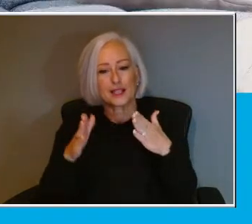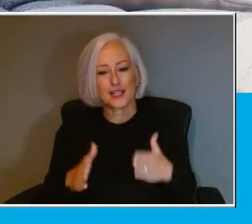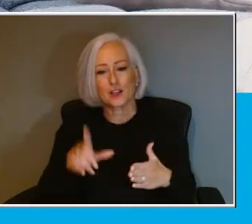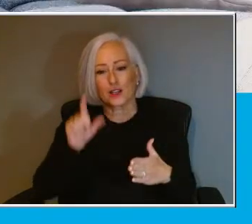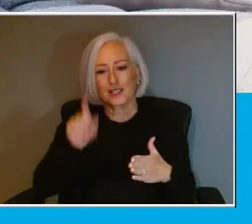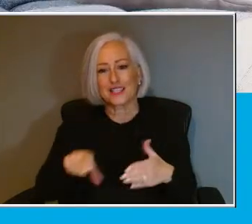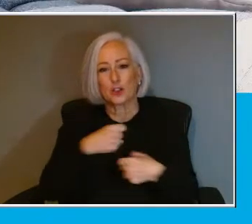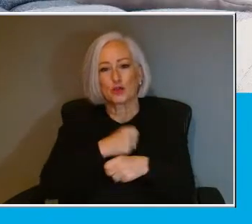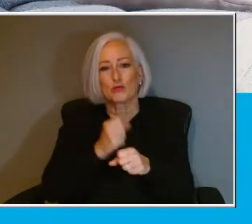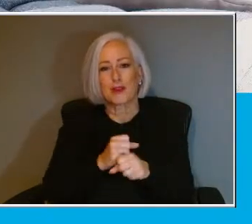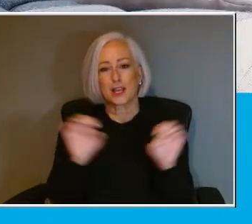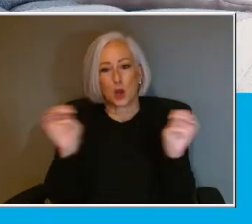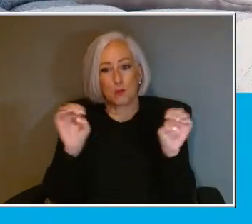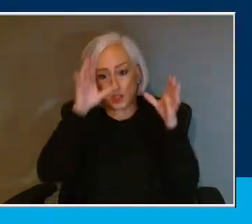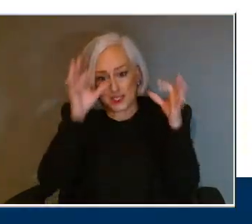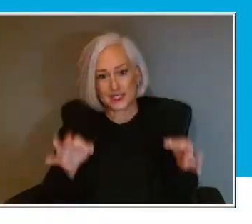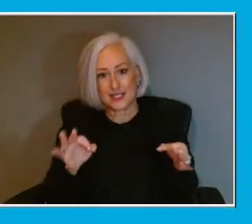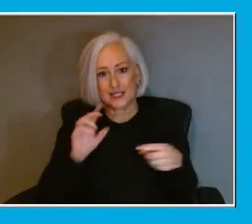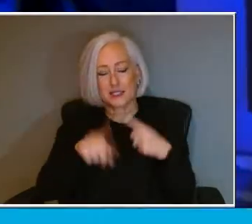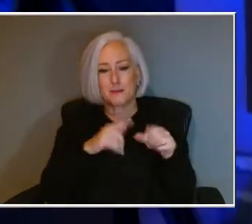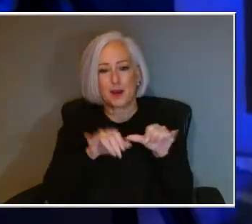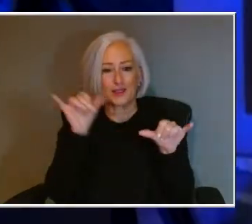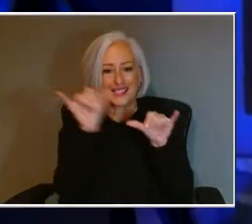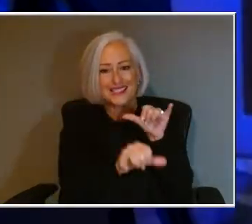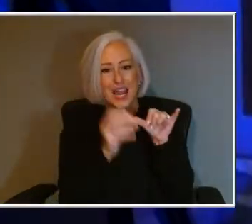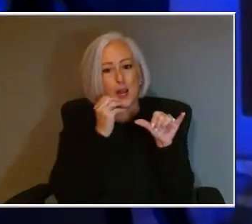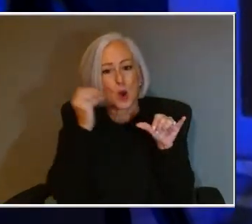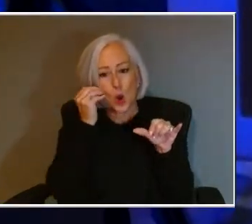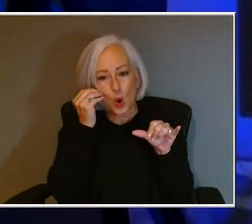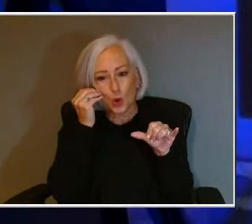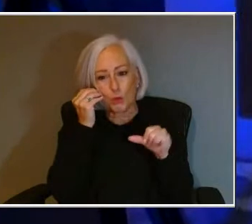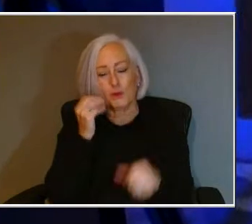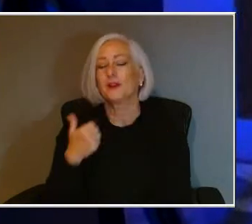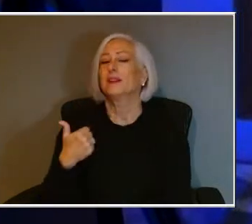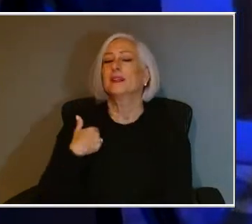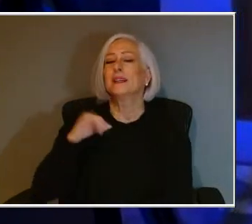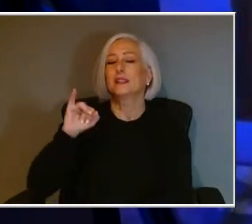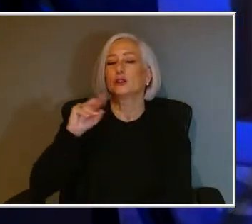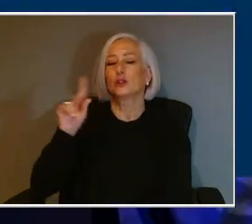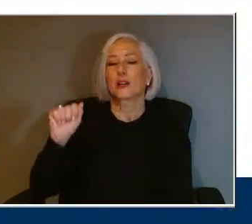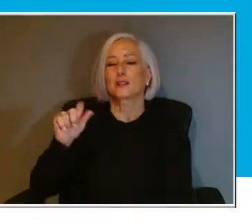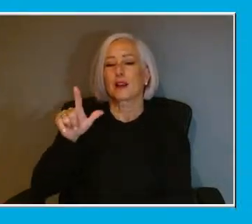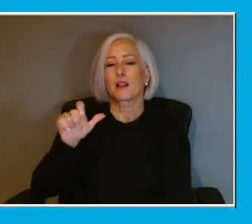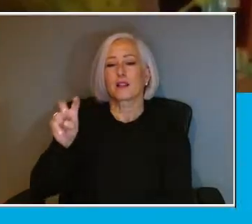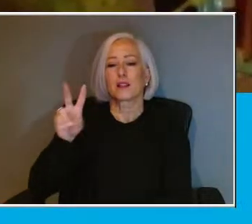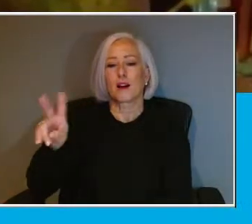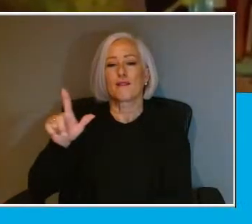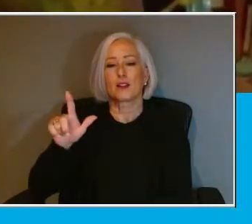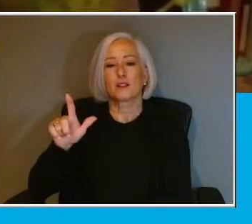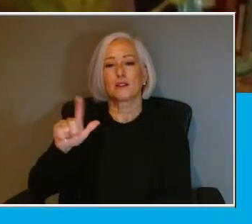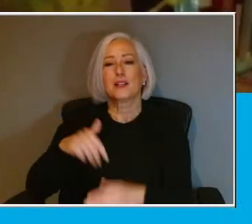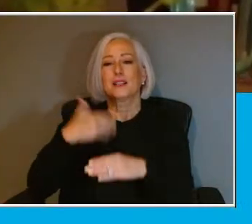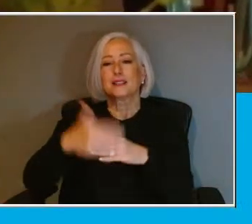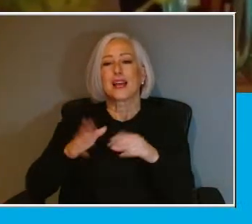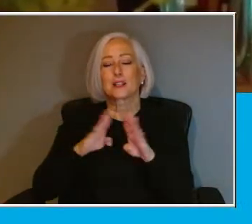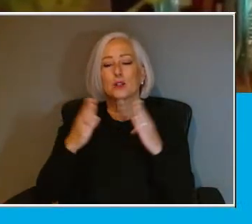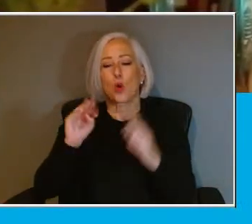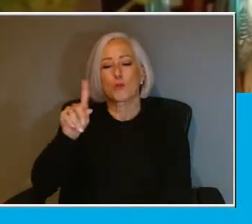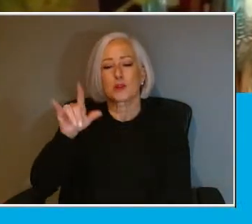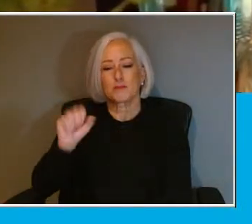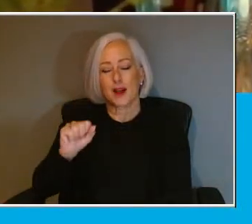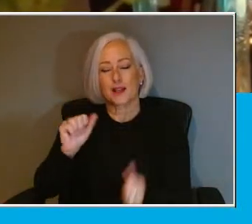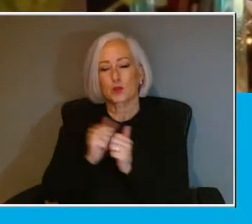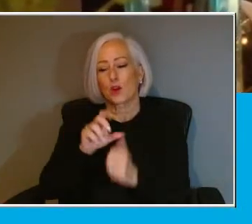decisions, including stay-at-home orders. I'm Jessica Lovell on the next Open Mics with Dr. Stites. We look back to learn more about